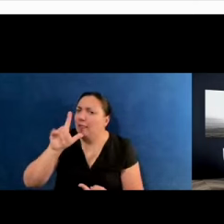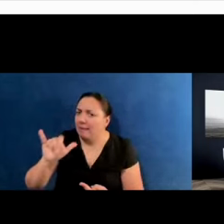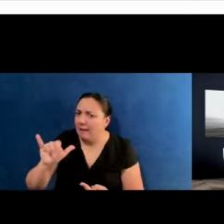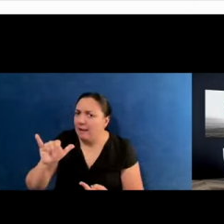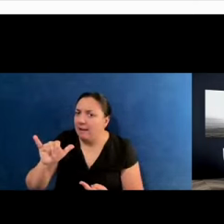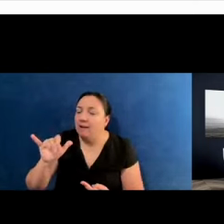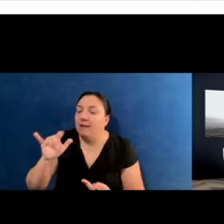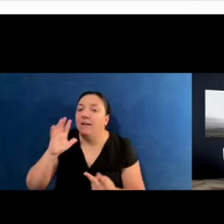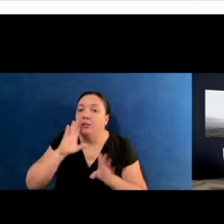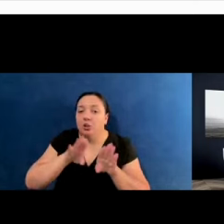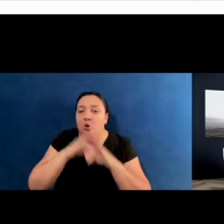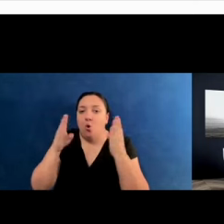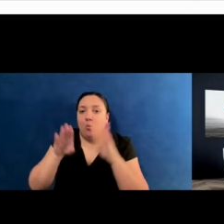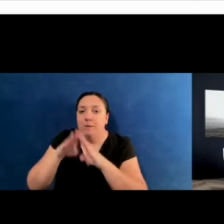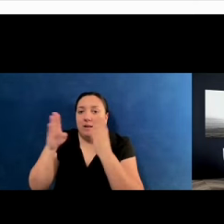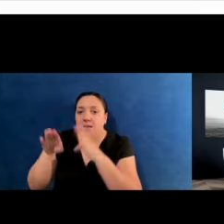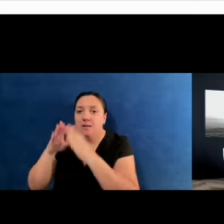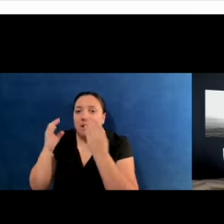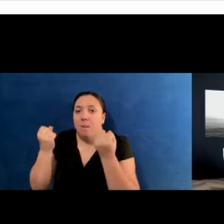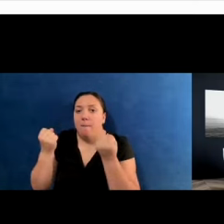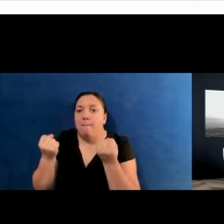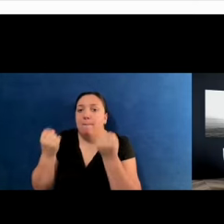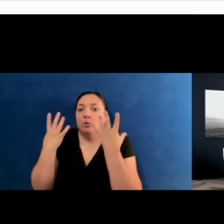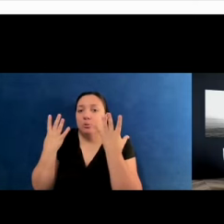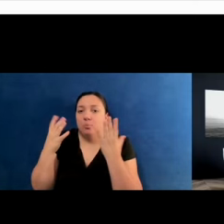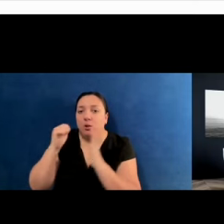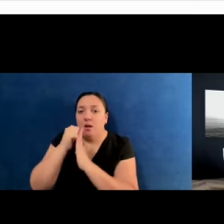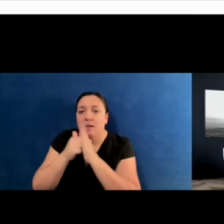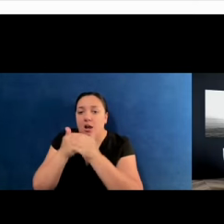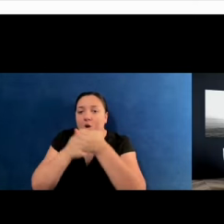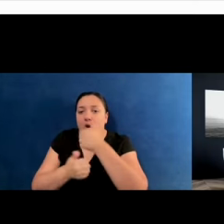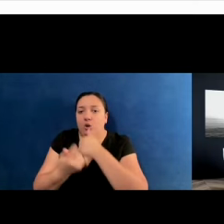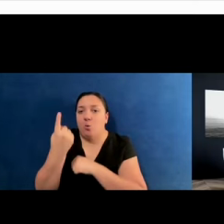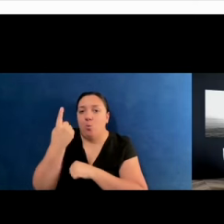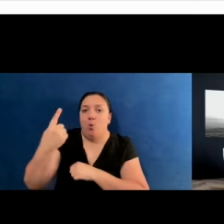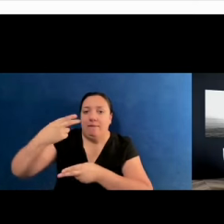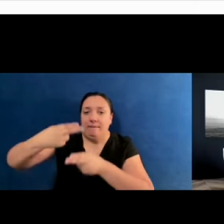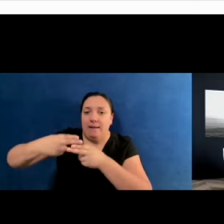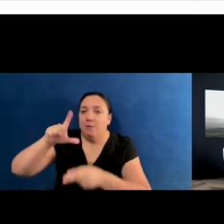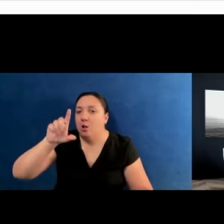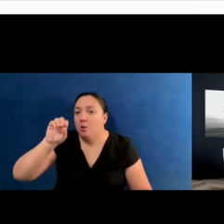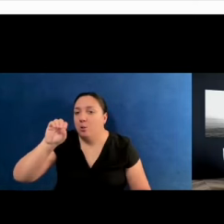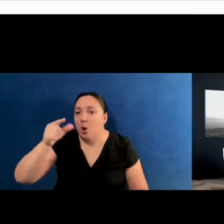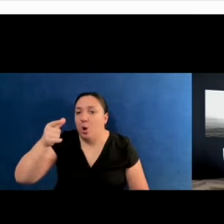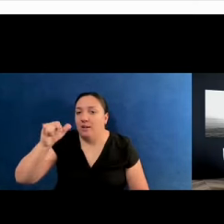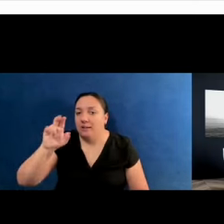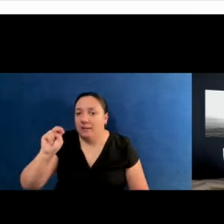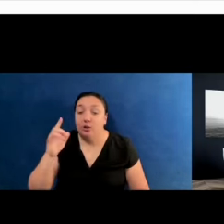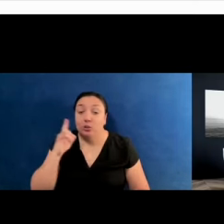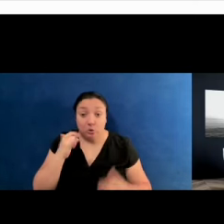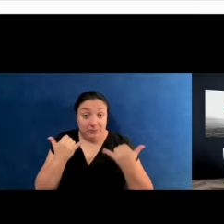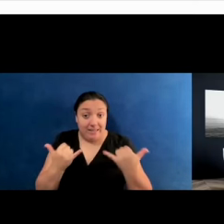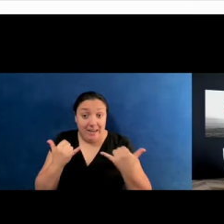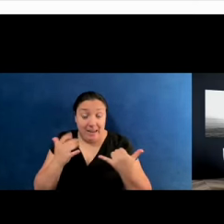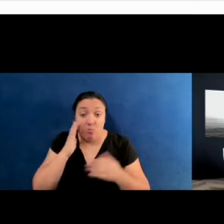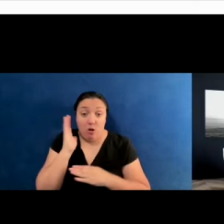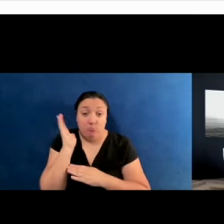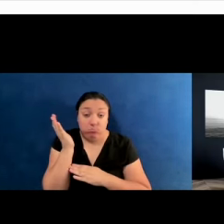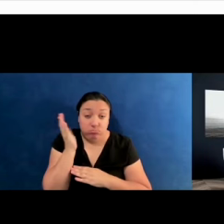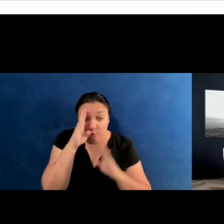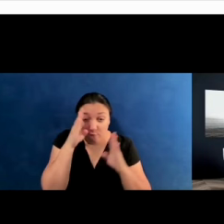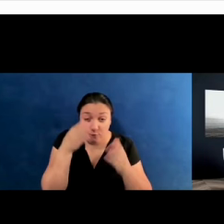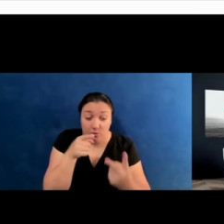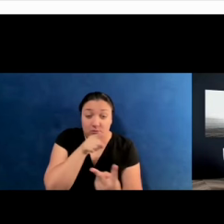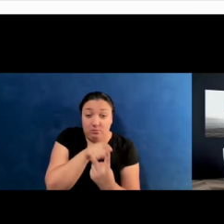opening multiple accounts all under one login. So today's focus is on that left-hand side, and it's all about that one